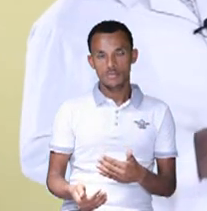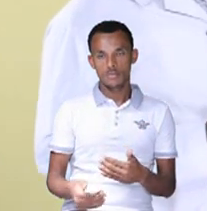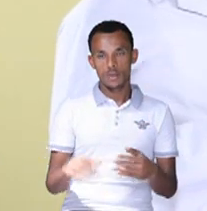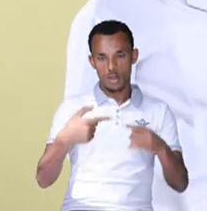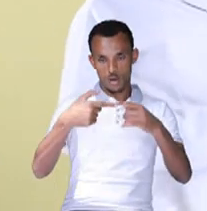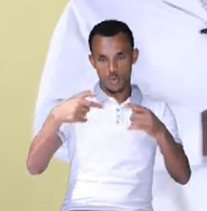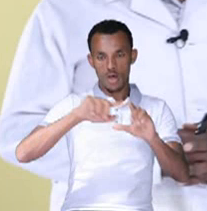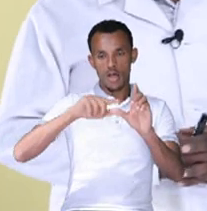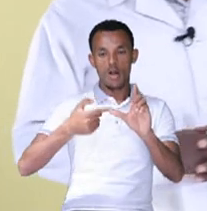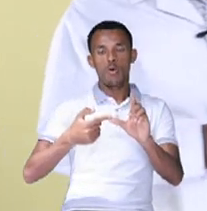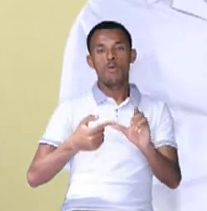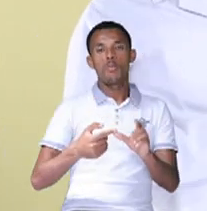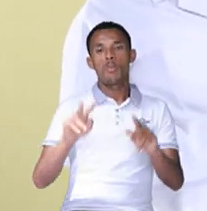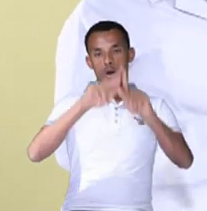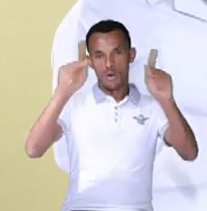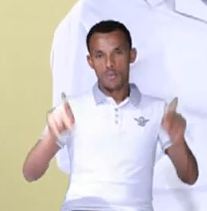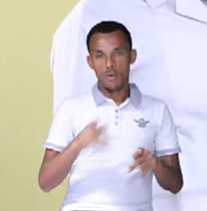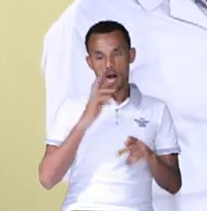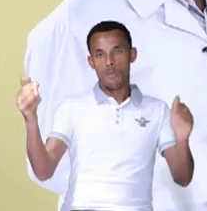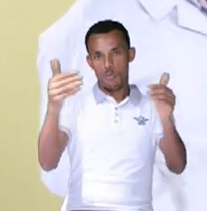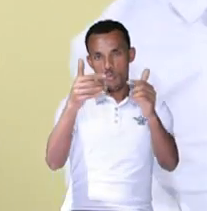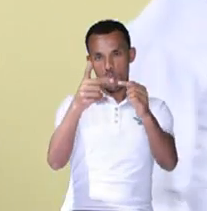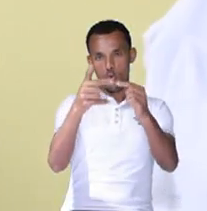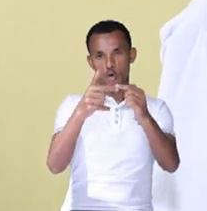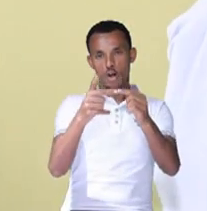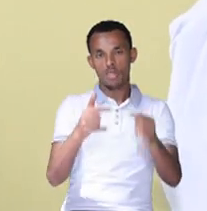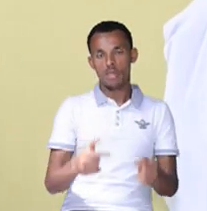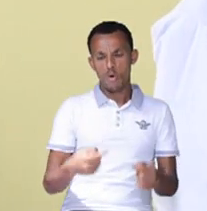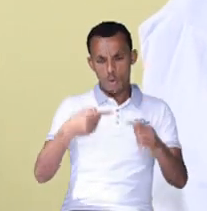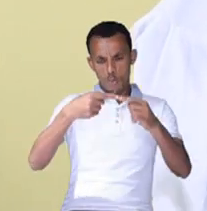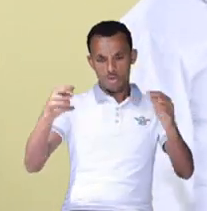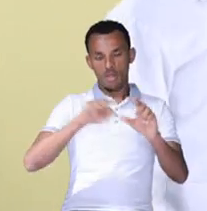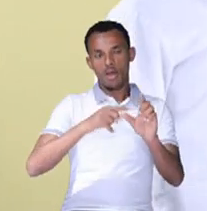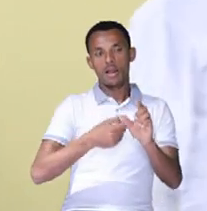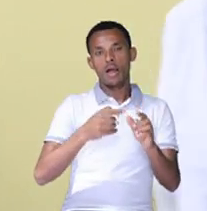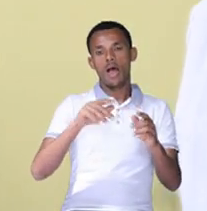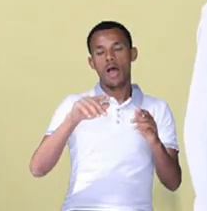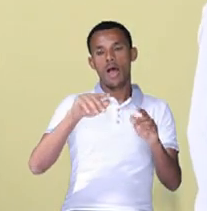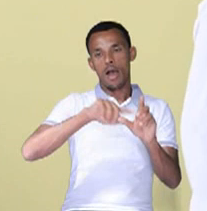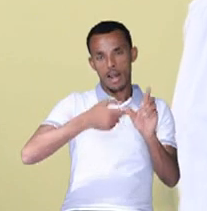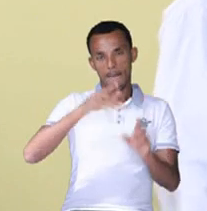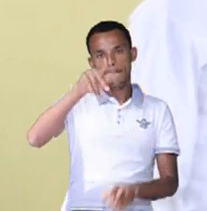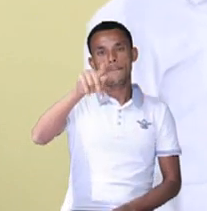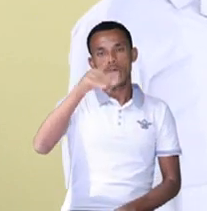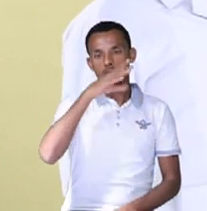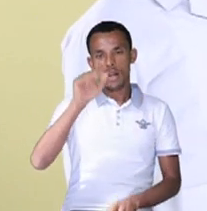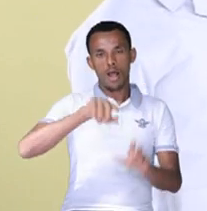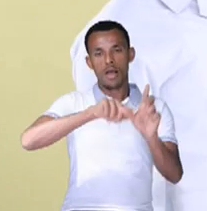the opposite angle of a parallelogram are congruent. Opposite angle. Angle P and angle